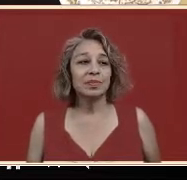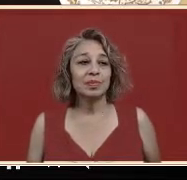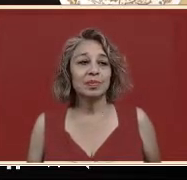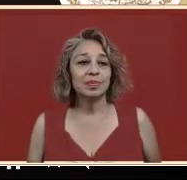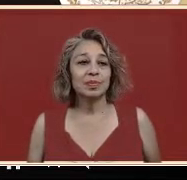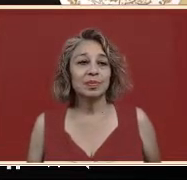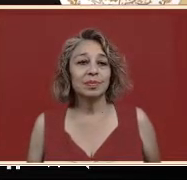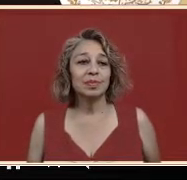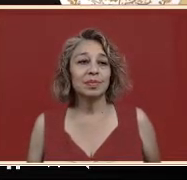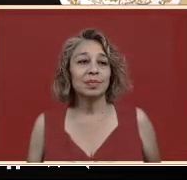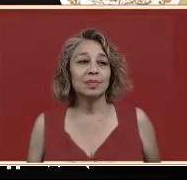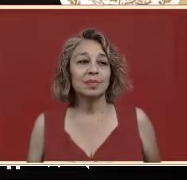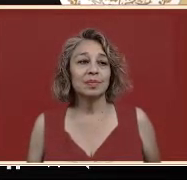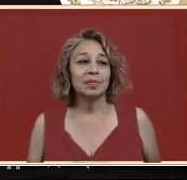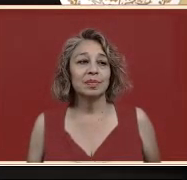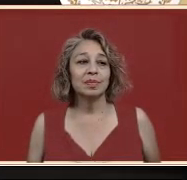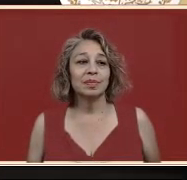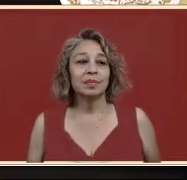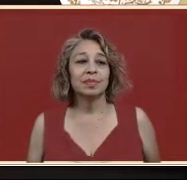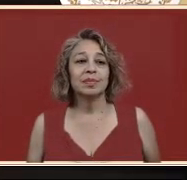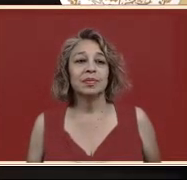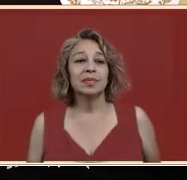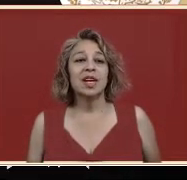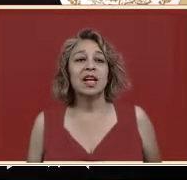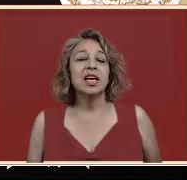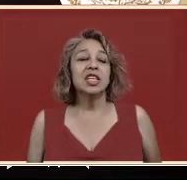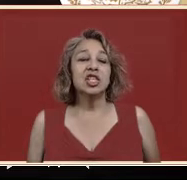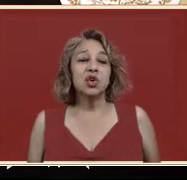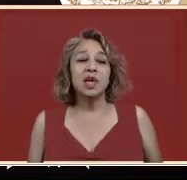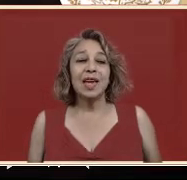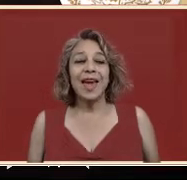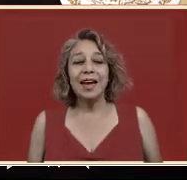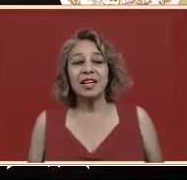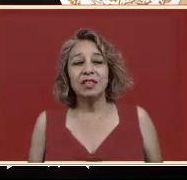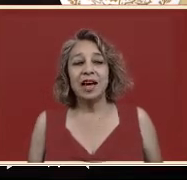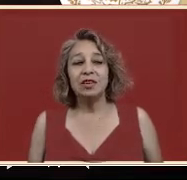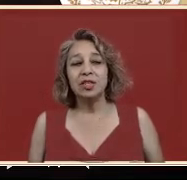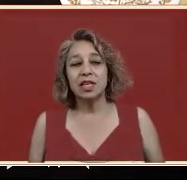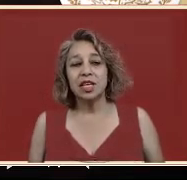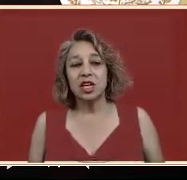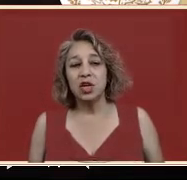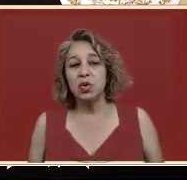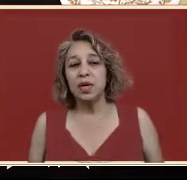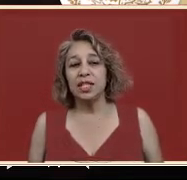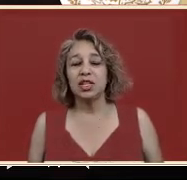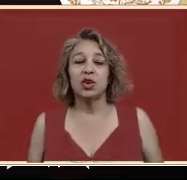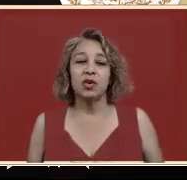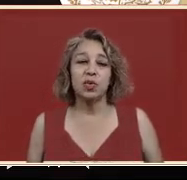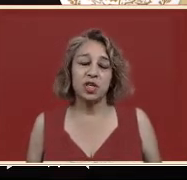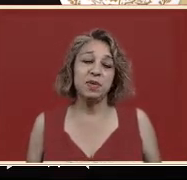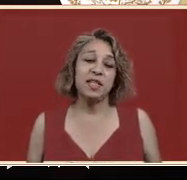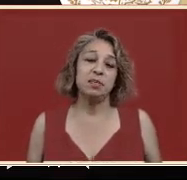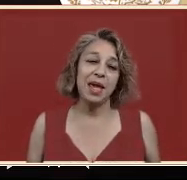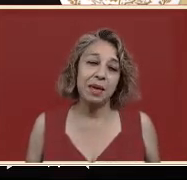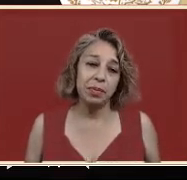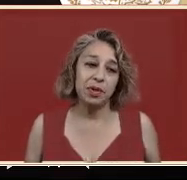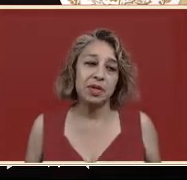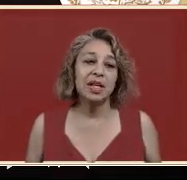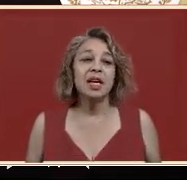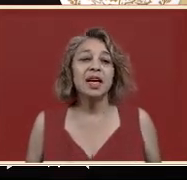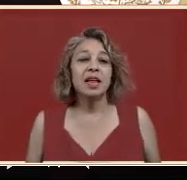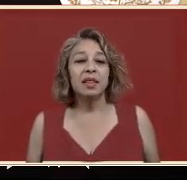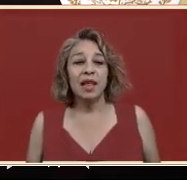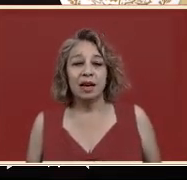parachutist on your position no such immediately mentally so the 8,000 units which means people